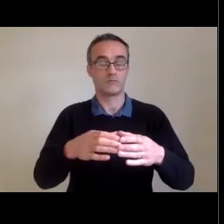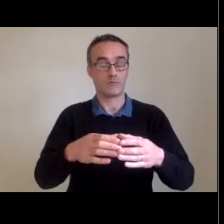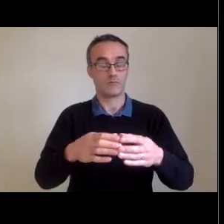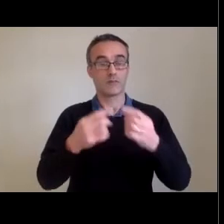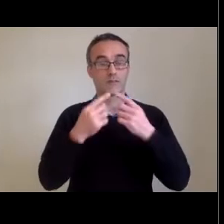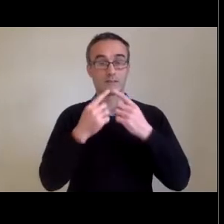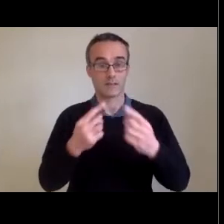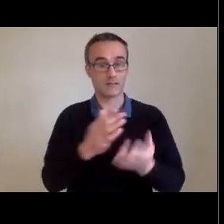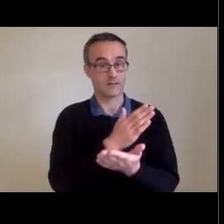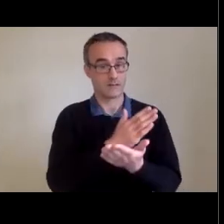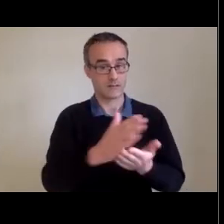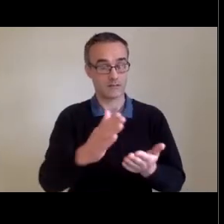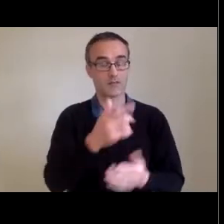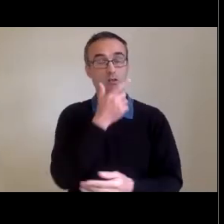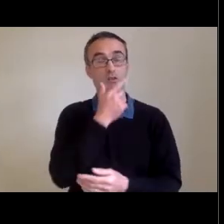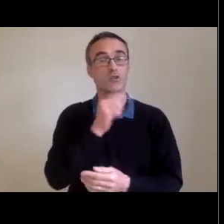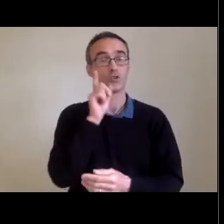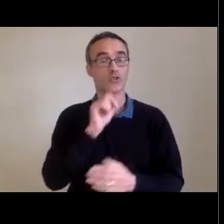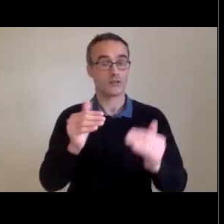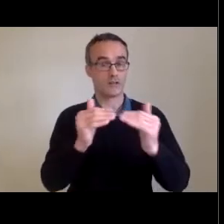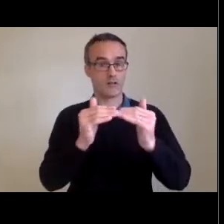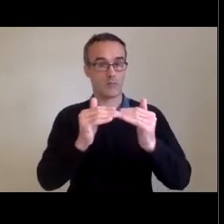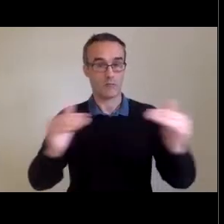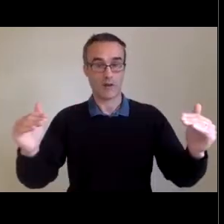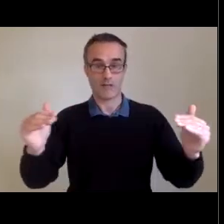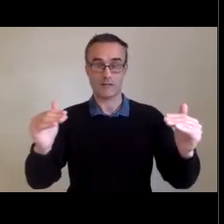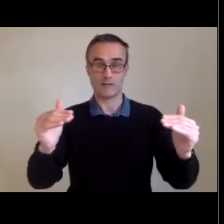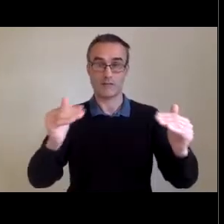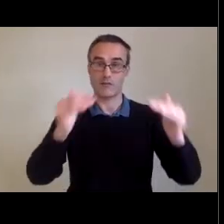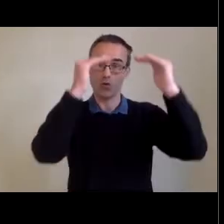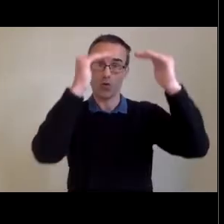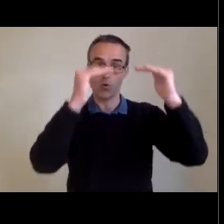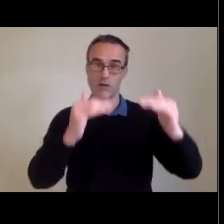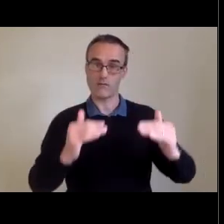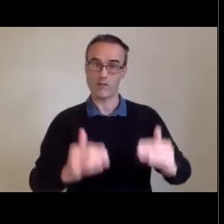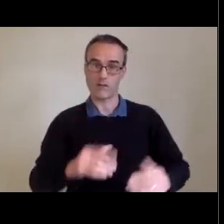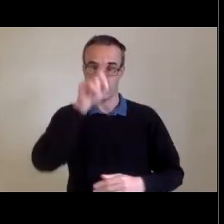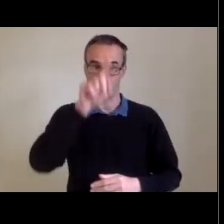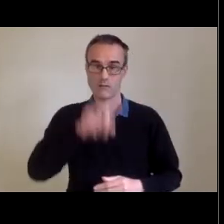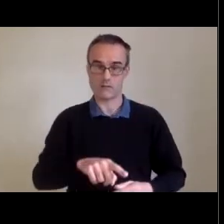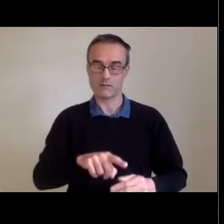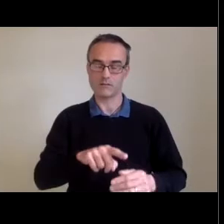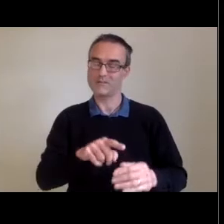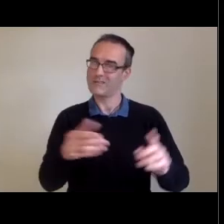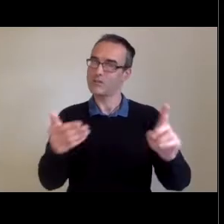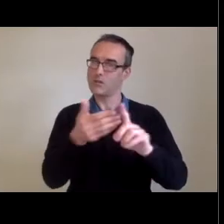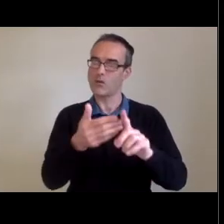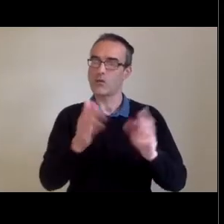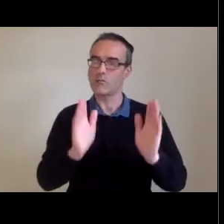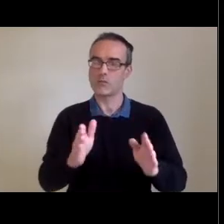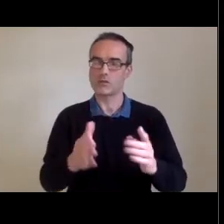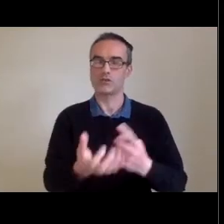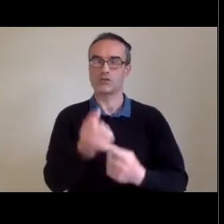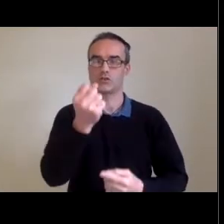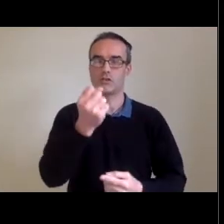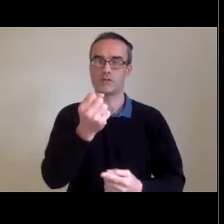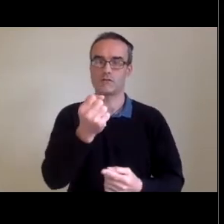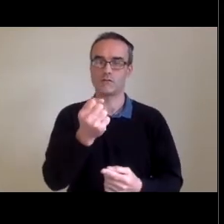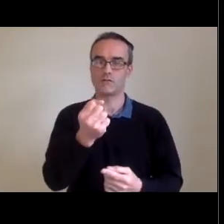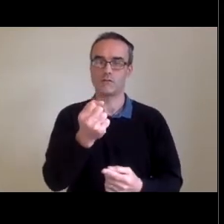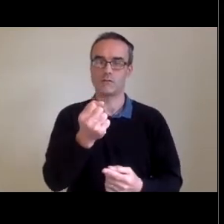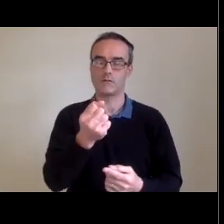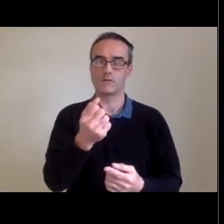gender parity at all levels is a goal that it must achieve. And it does this by seeing to it that